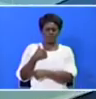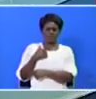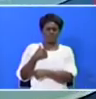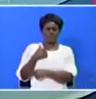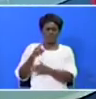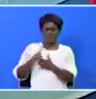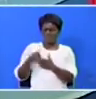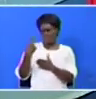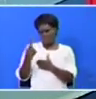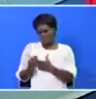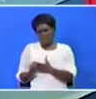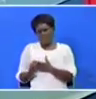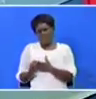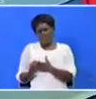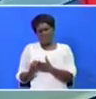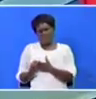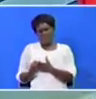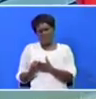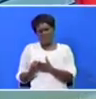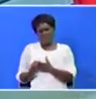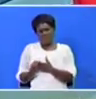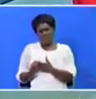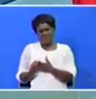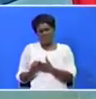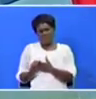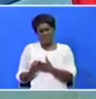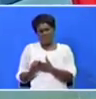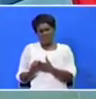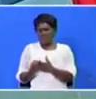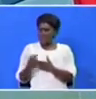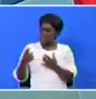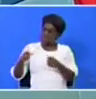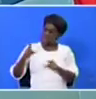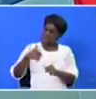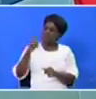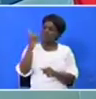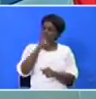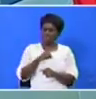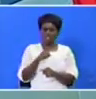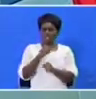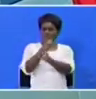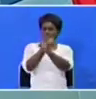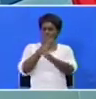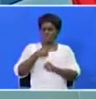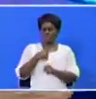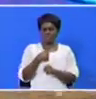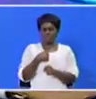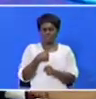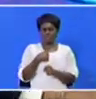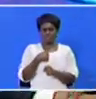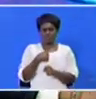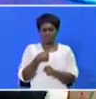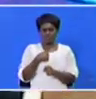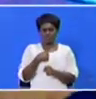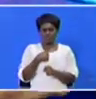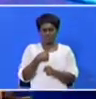then, do you but care it has been established that it is not the same person. Linda, I need to finish because we need to protect you. She asked whether I care. And I'm saying this, my